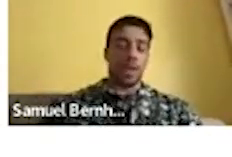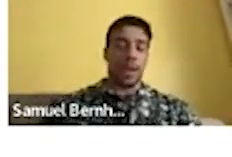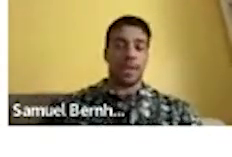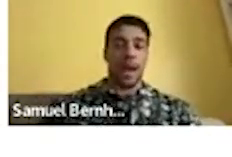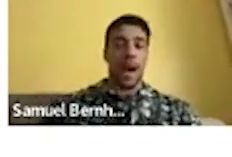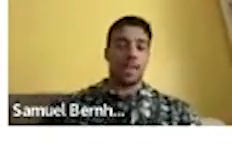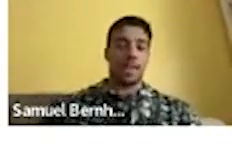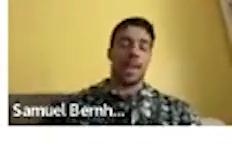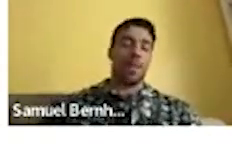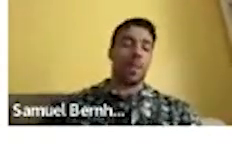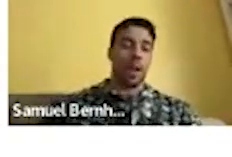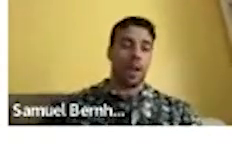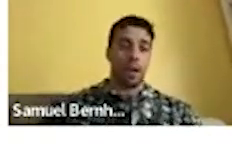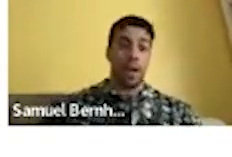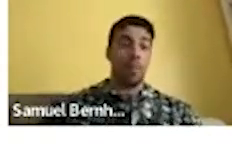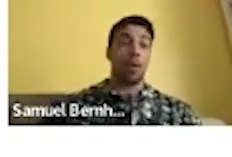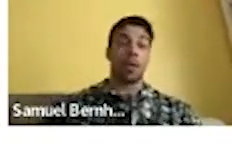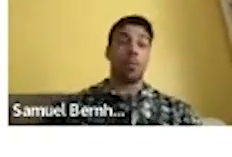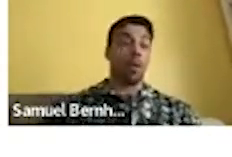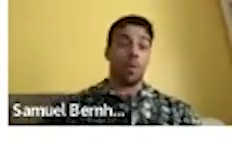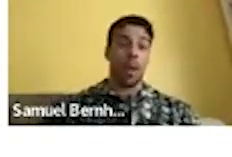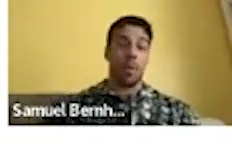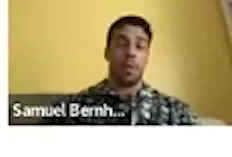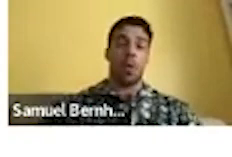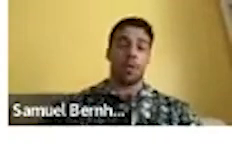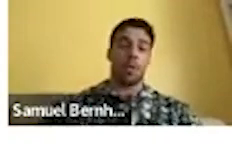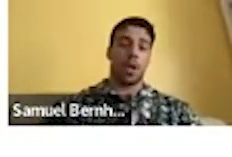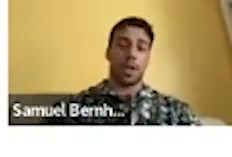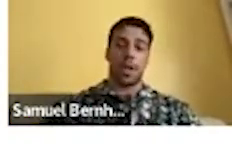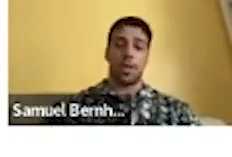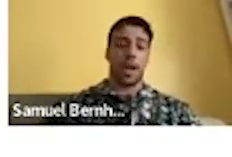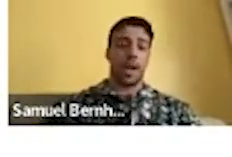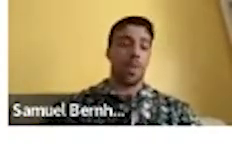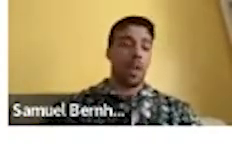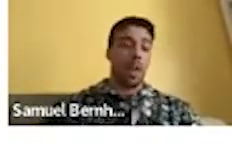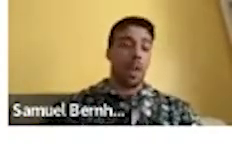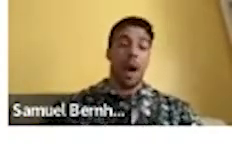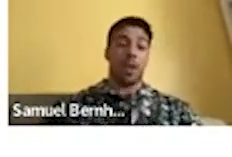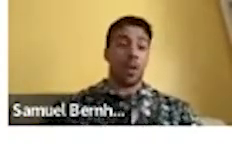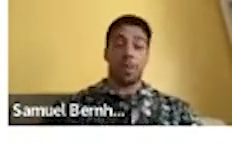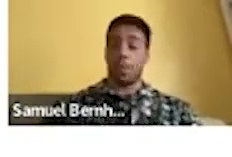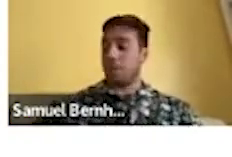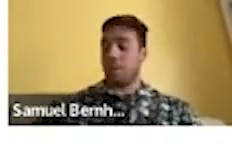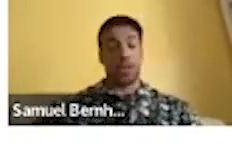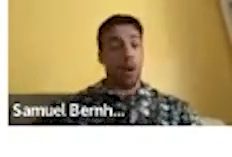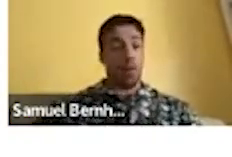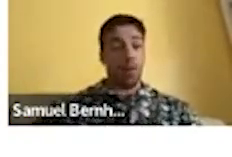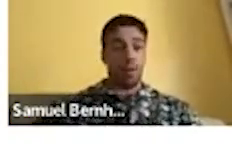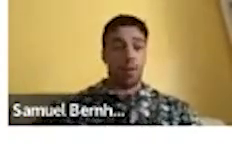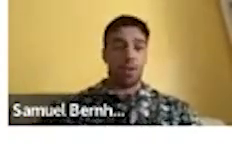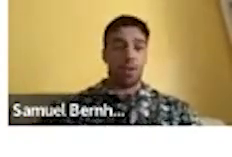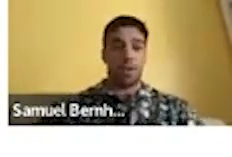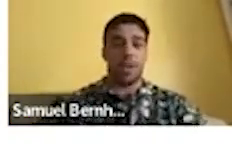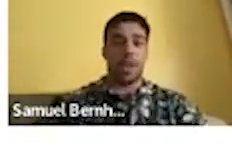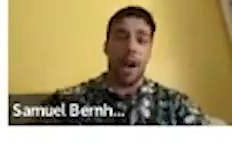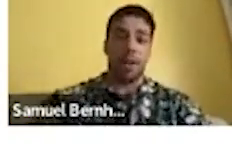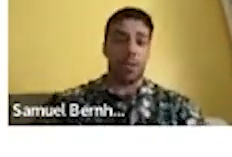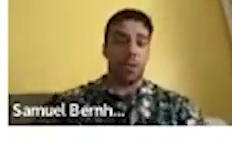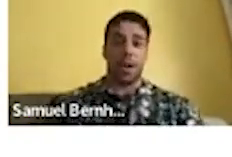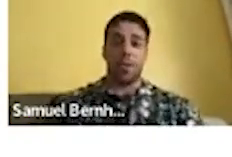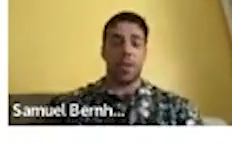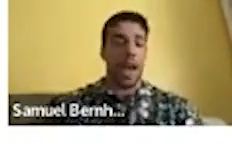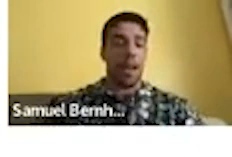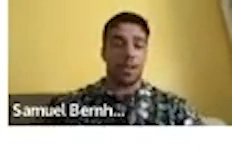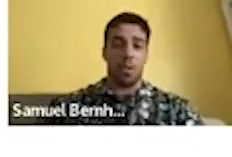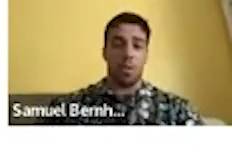who have maintained the highest academic record in multiple AP courses during their time. I've also had the pleasure of teaching all four of these students and can vouch